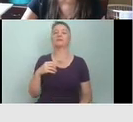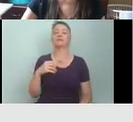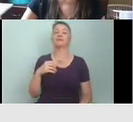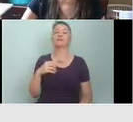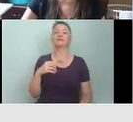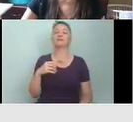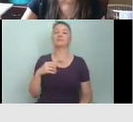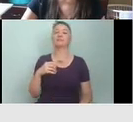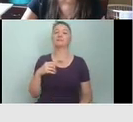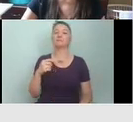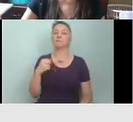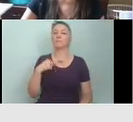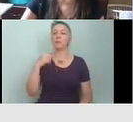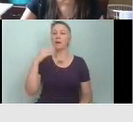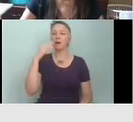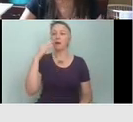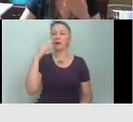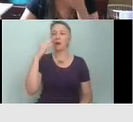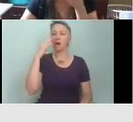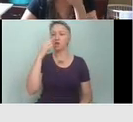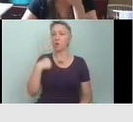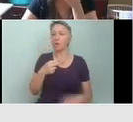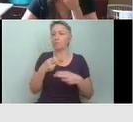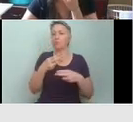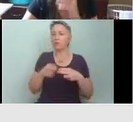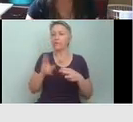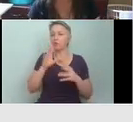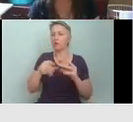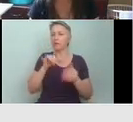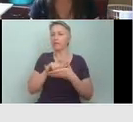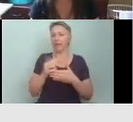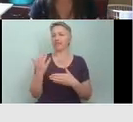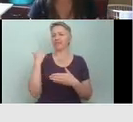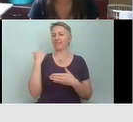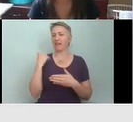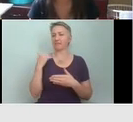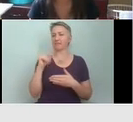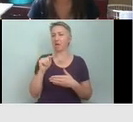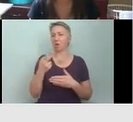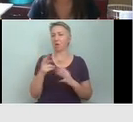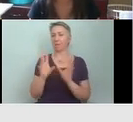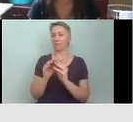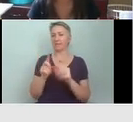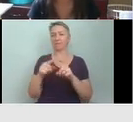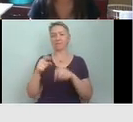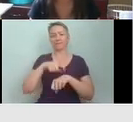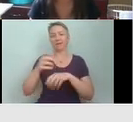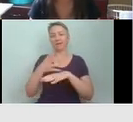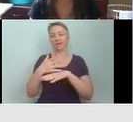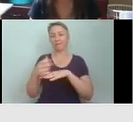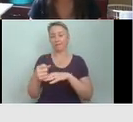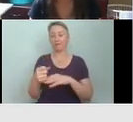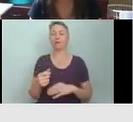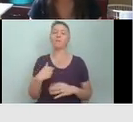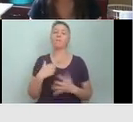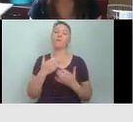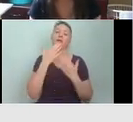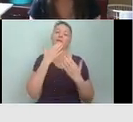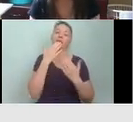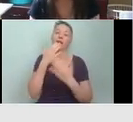Was introduced, I think, very briefly at the last town hall, but we were running short on time. But I just wanted to thank everyone